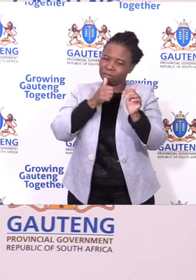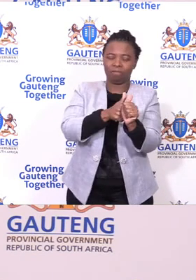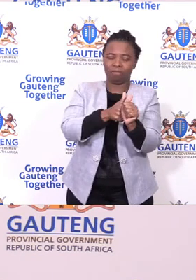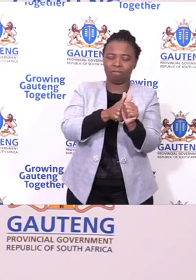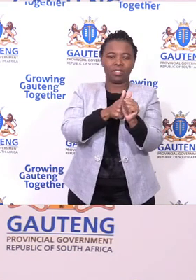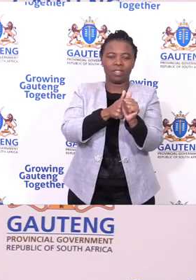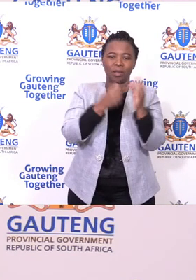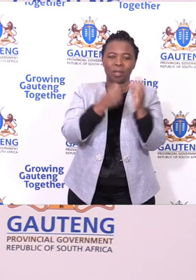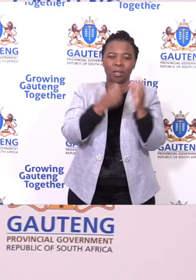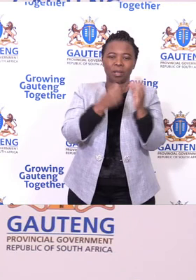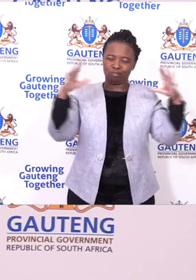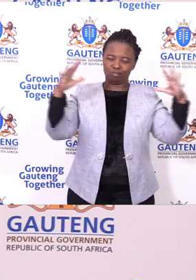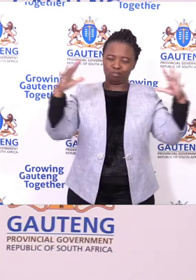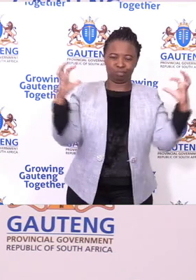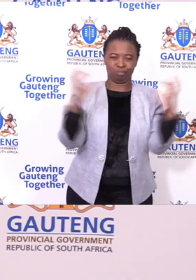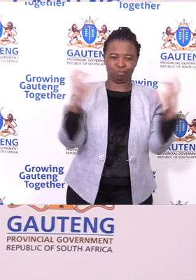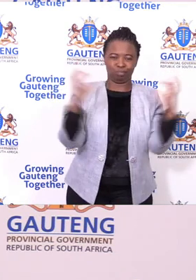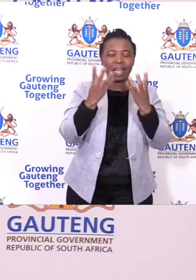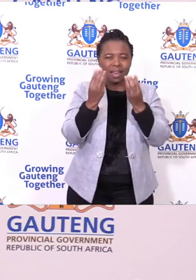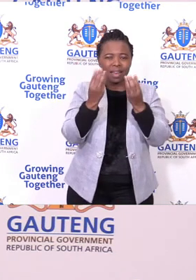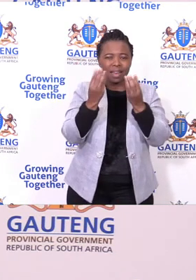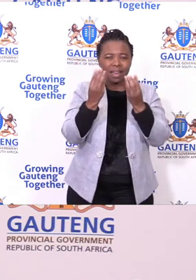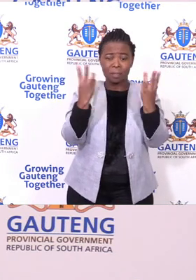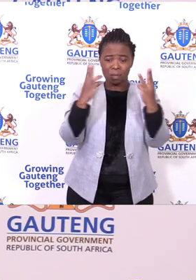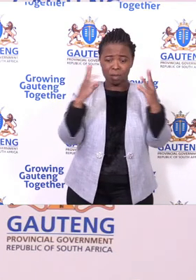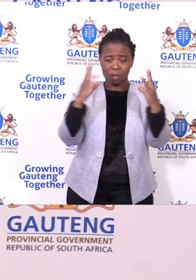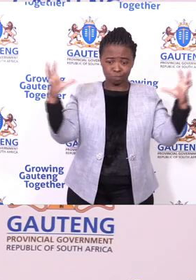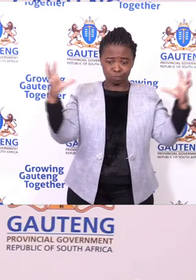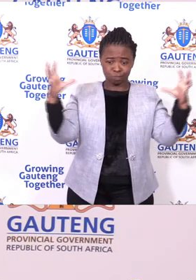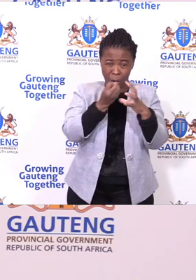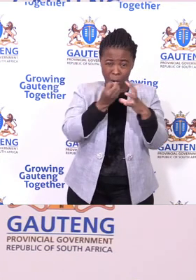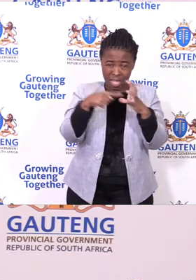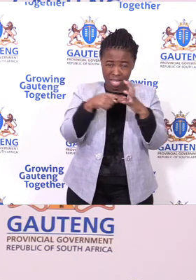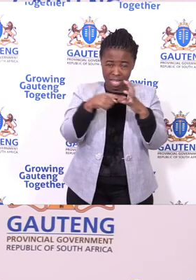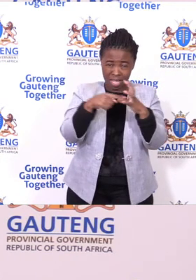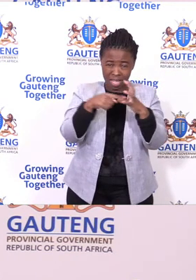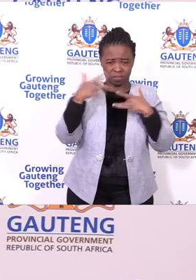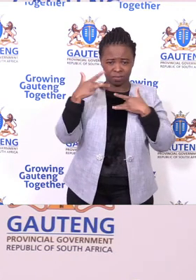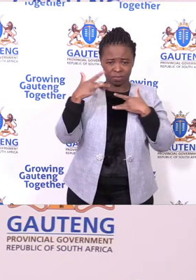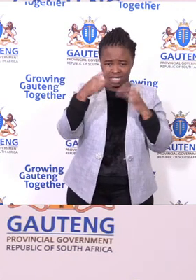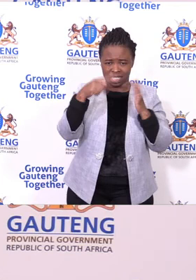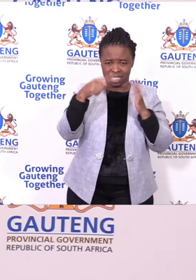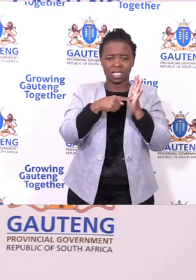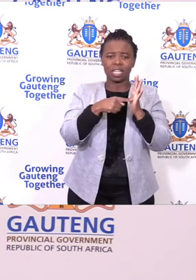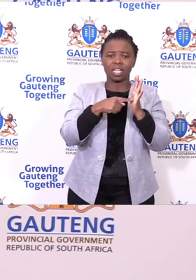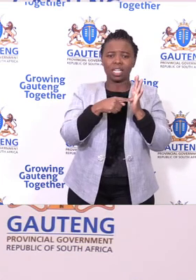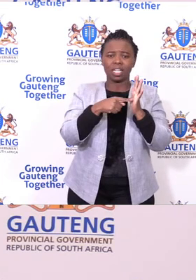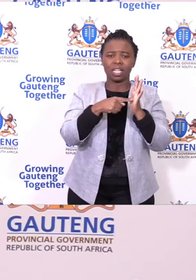control regulations, in terms of the number of people who gather and also how they gather and what other